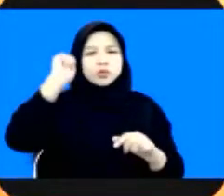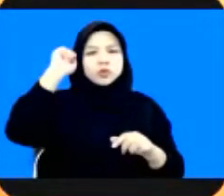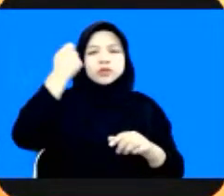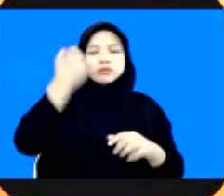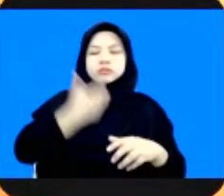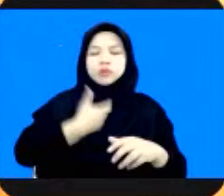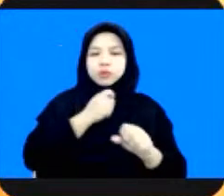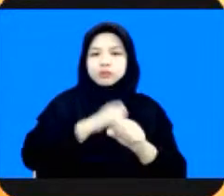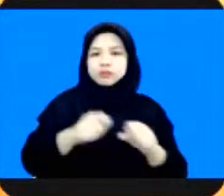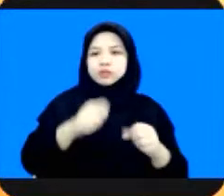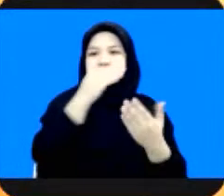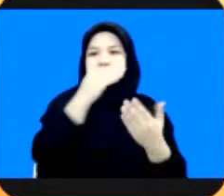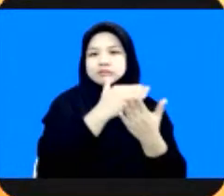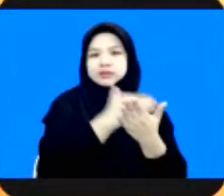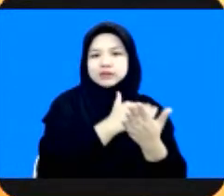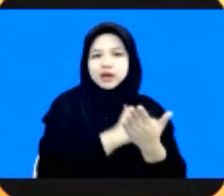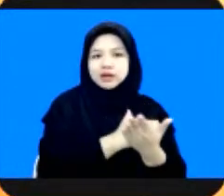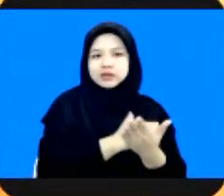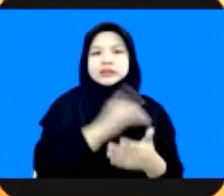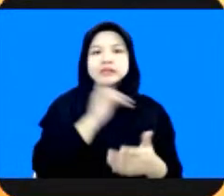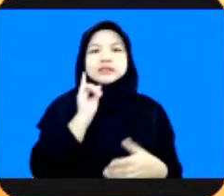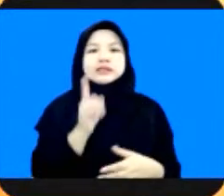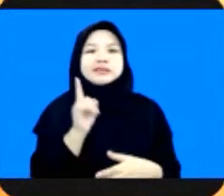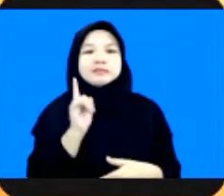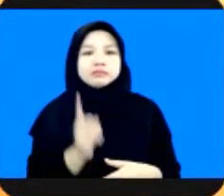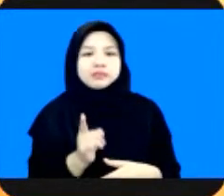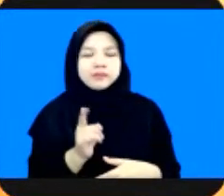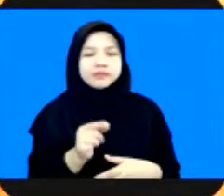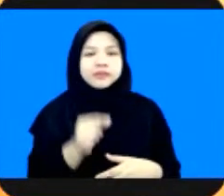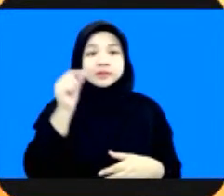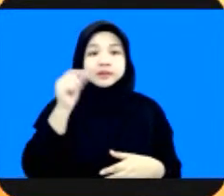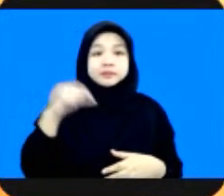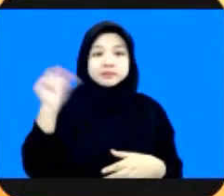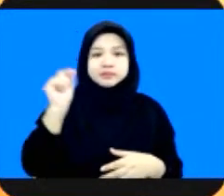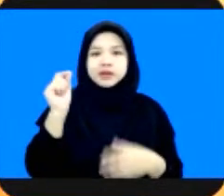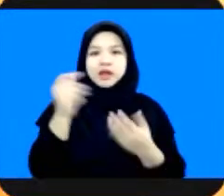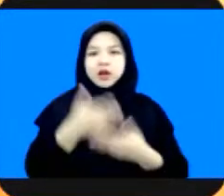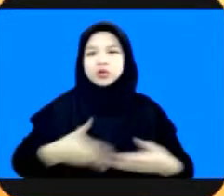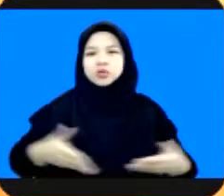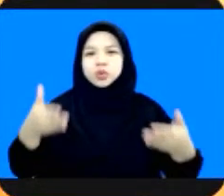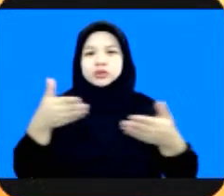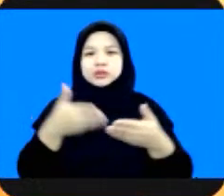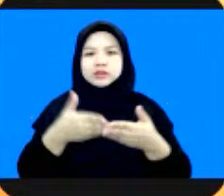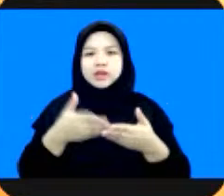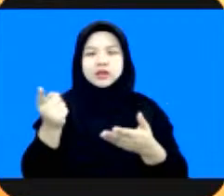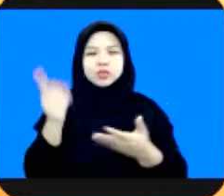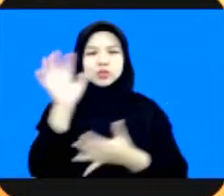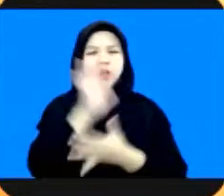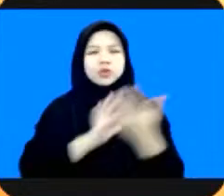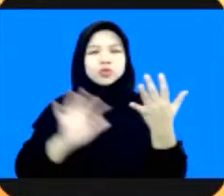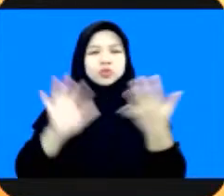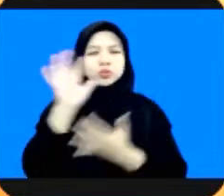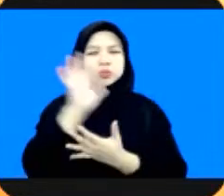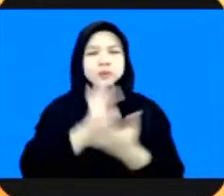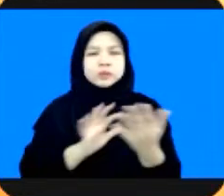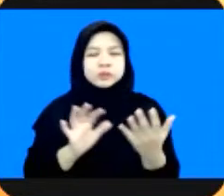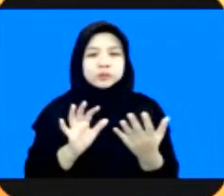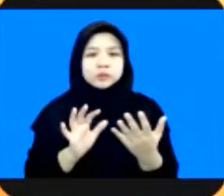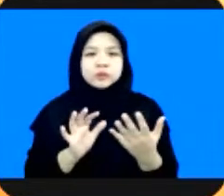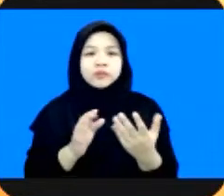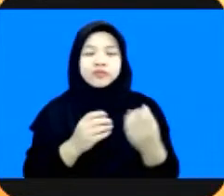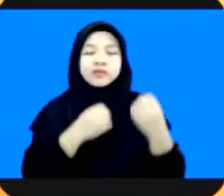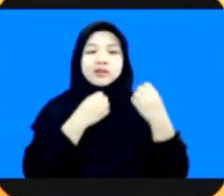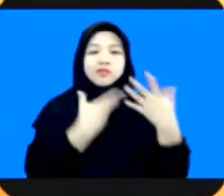source of truth would be, a lot more unclear, right? And so for that kind of misinformation, we work again